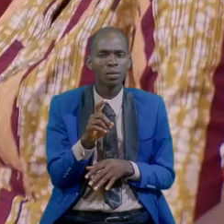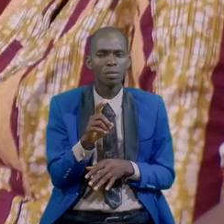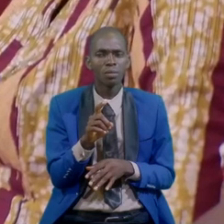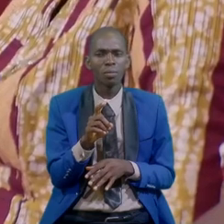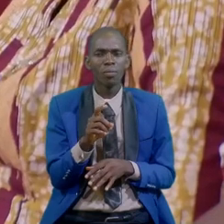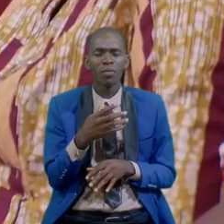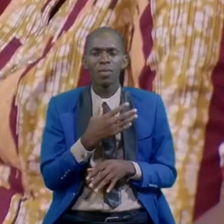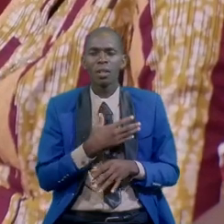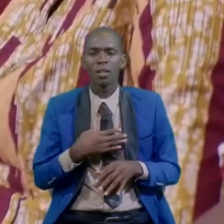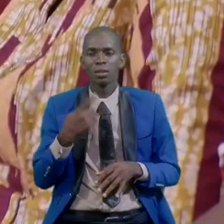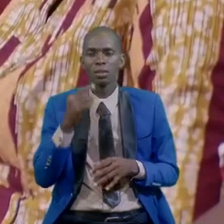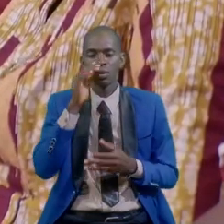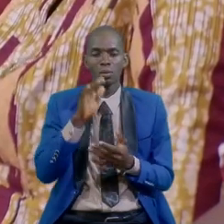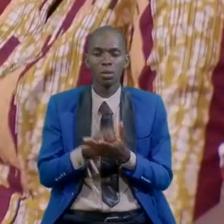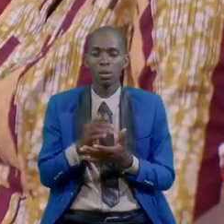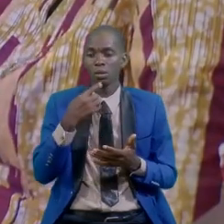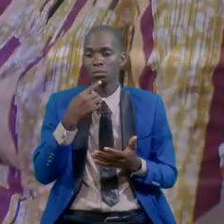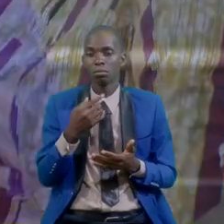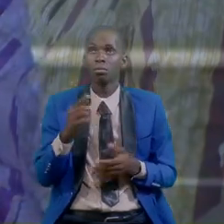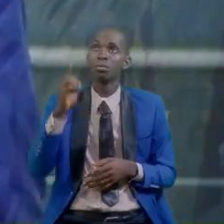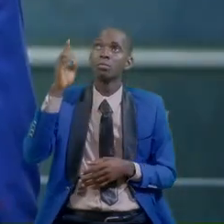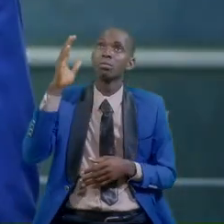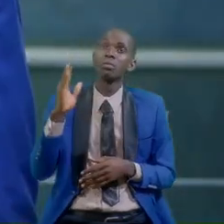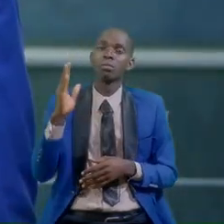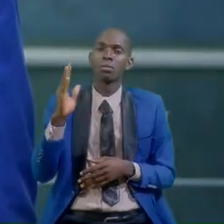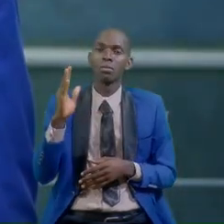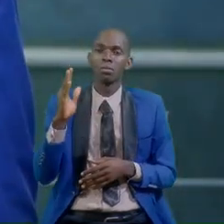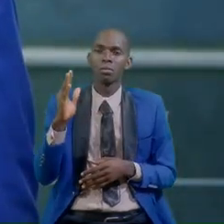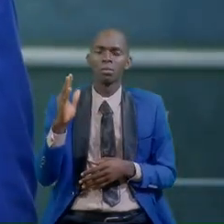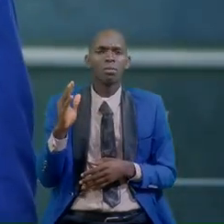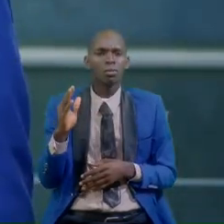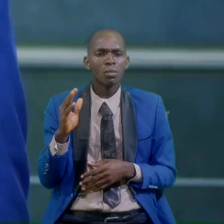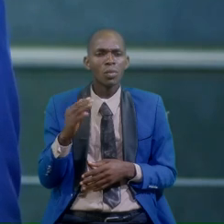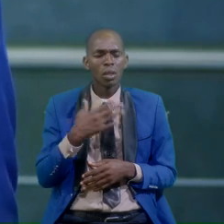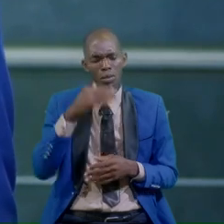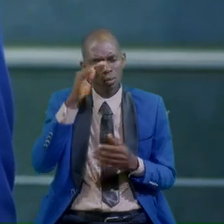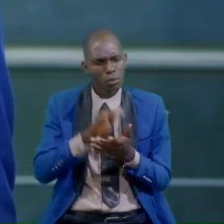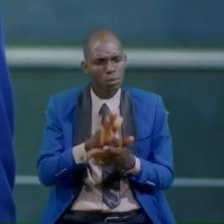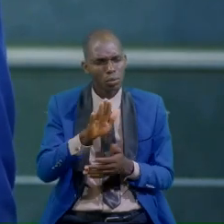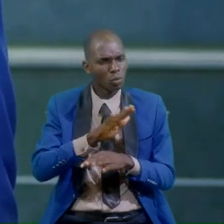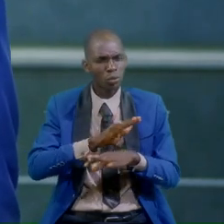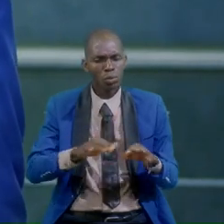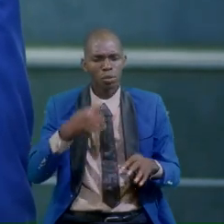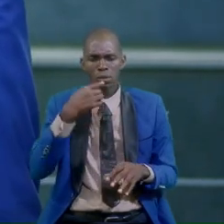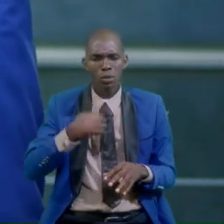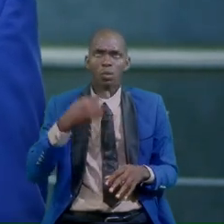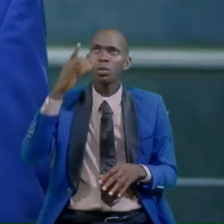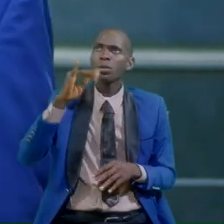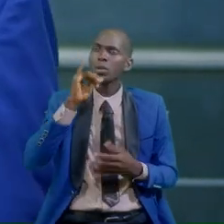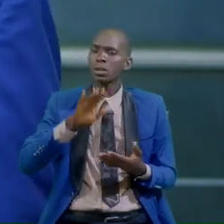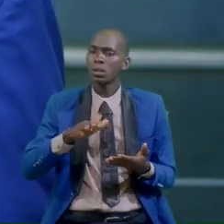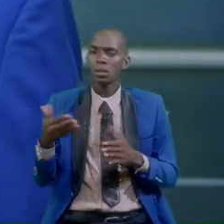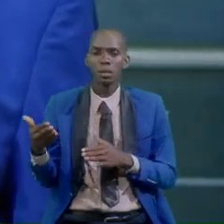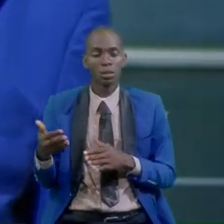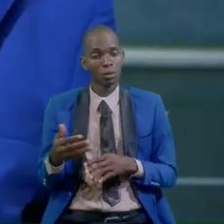And the wife said, "God." He rose up. He said, "Don't say that again. If God